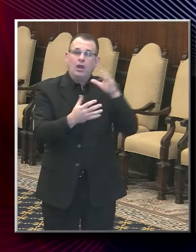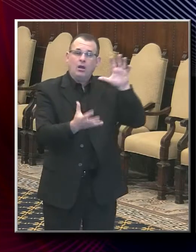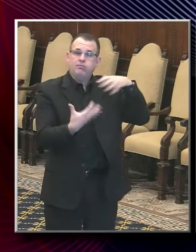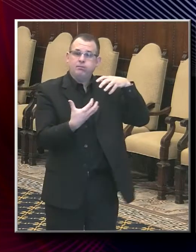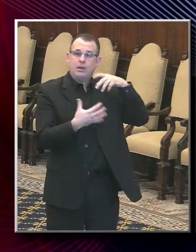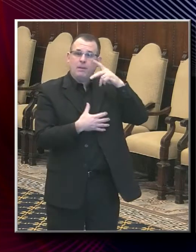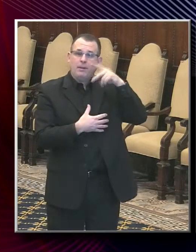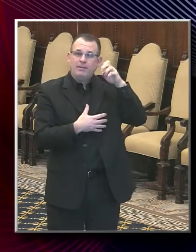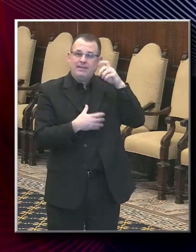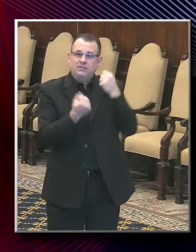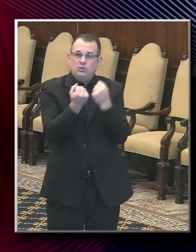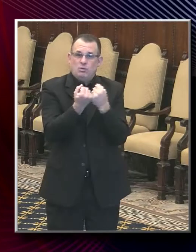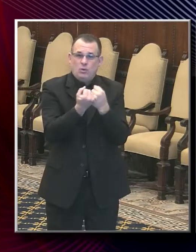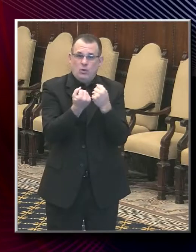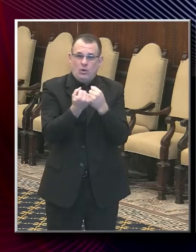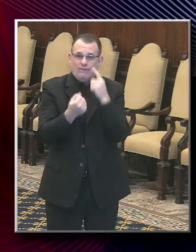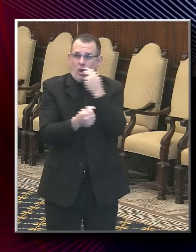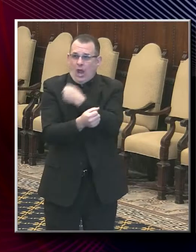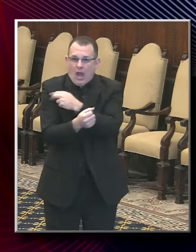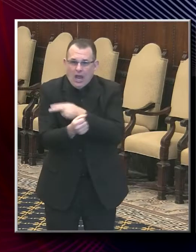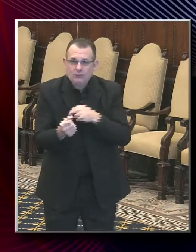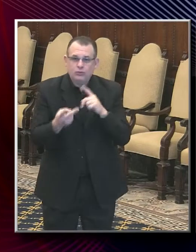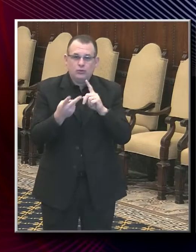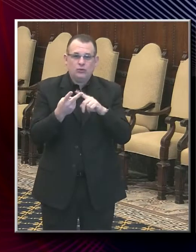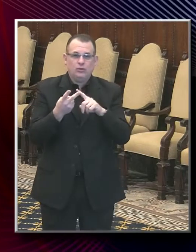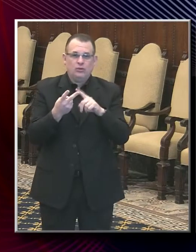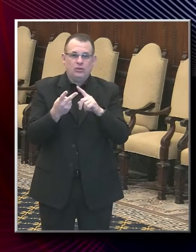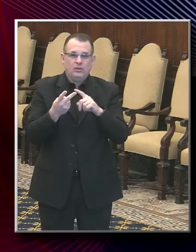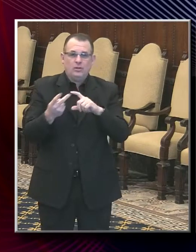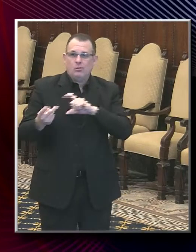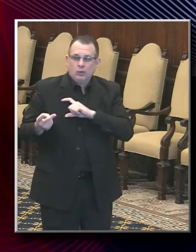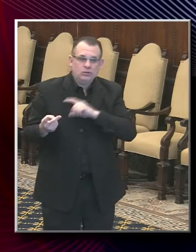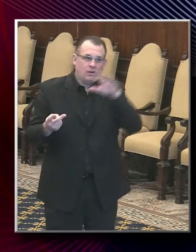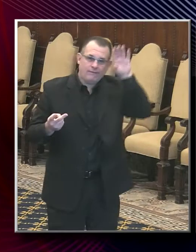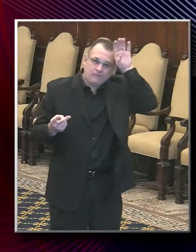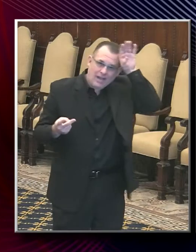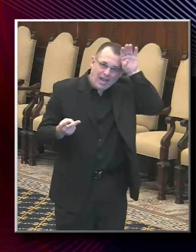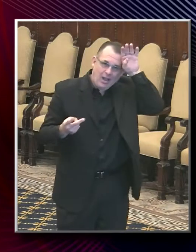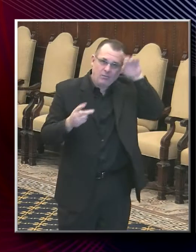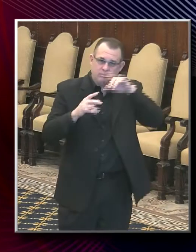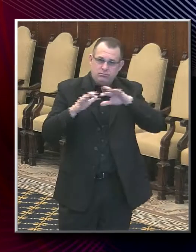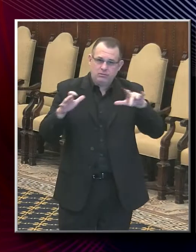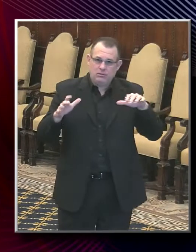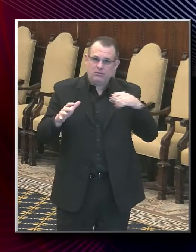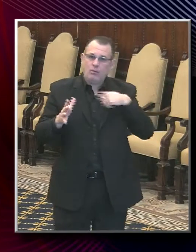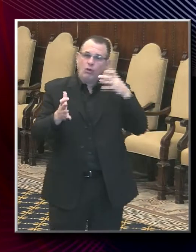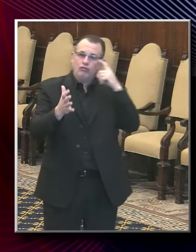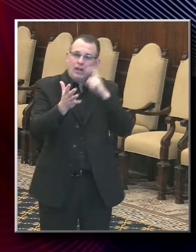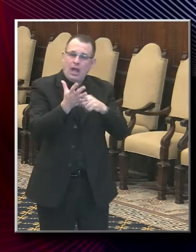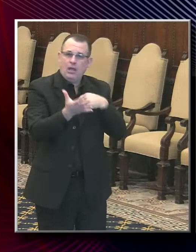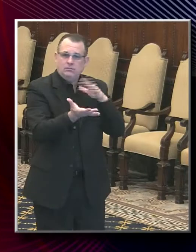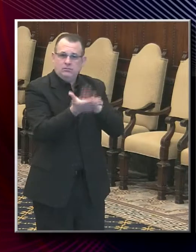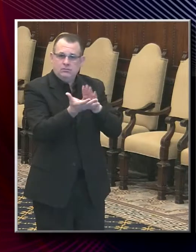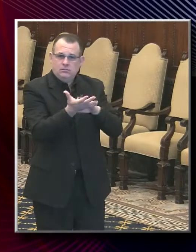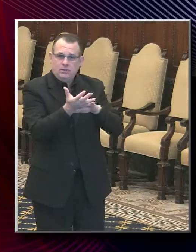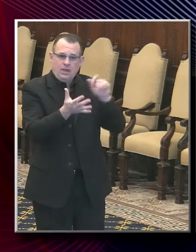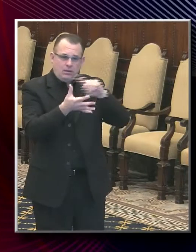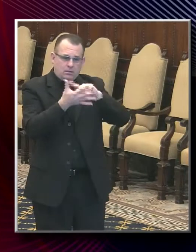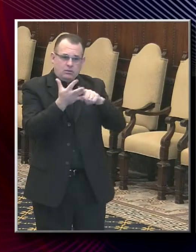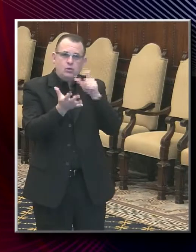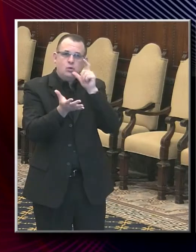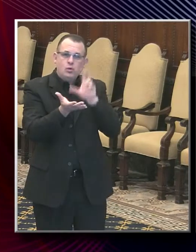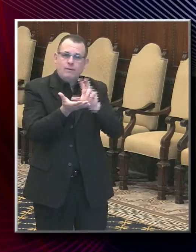responders and hospital workers. I want to recognize some of the businesses and institutions who have made significant donations of